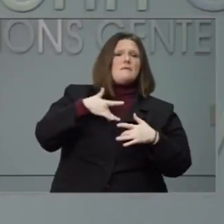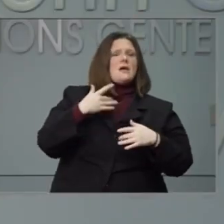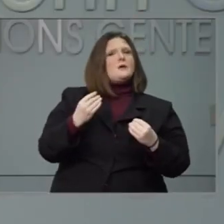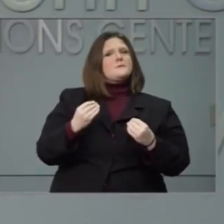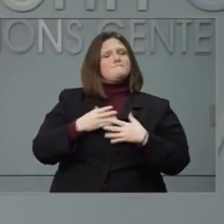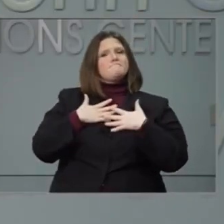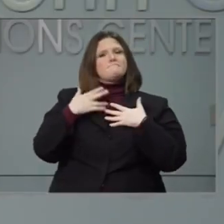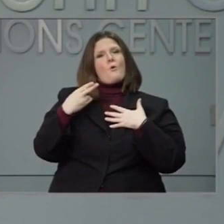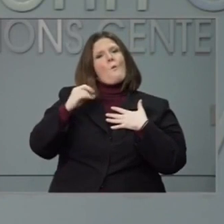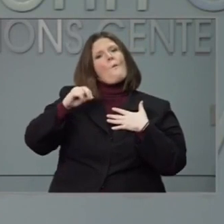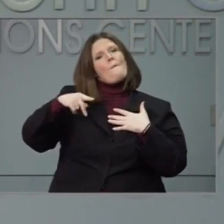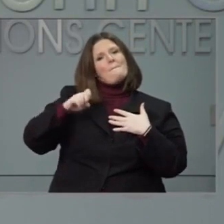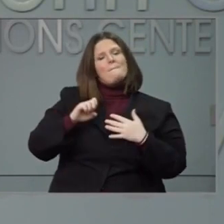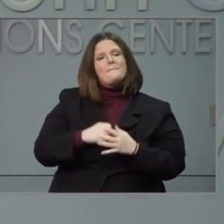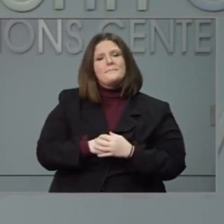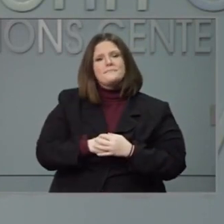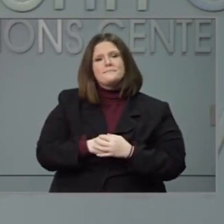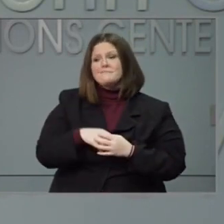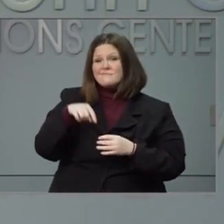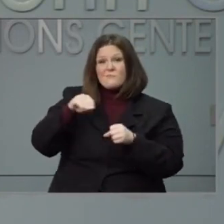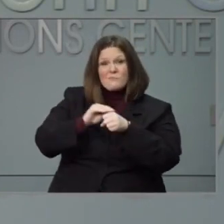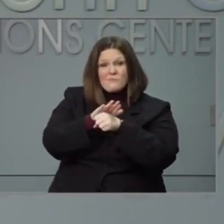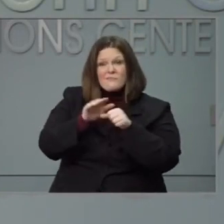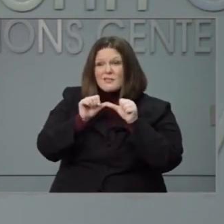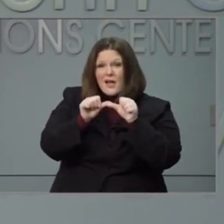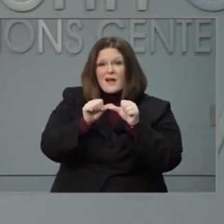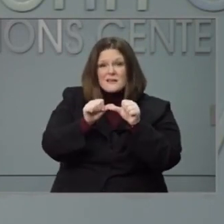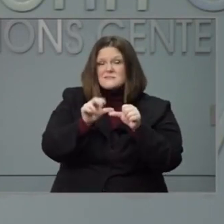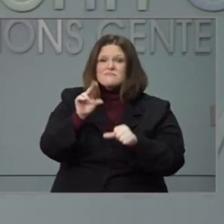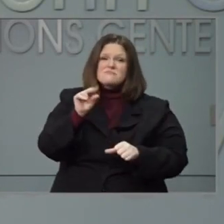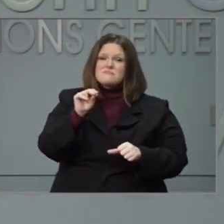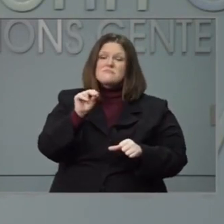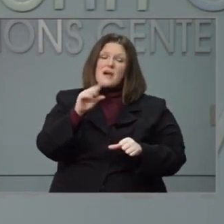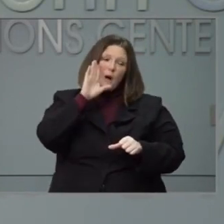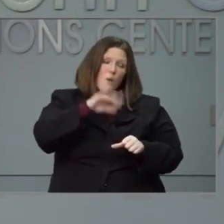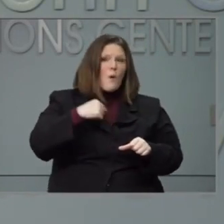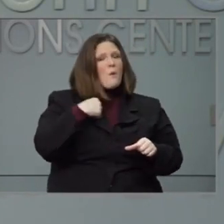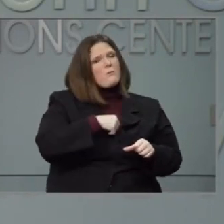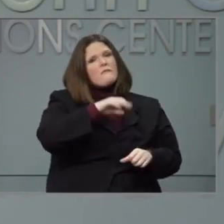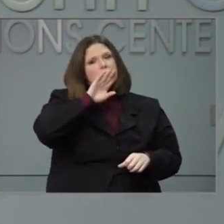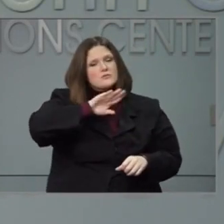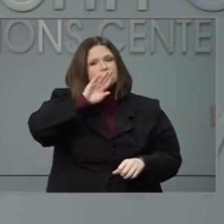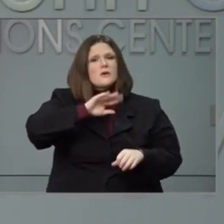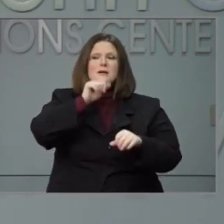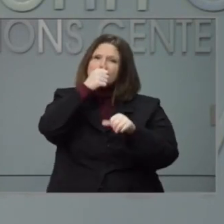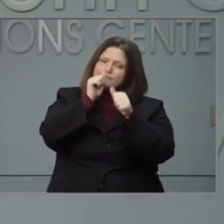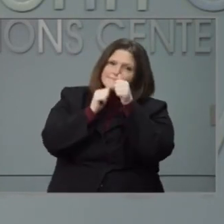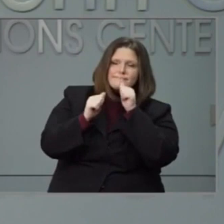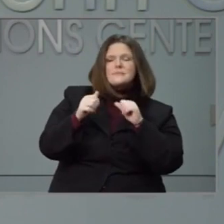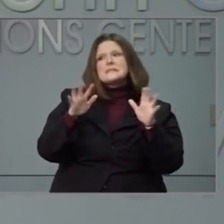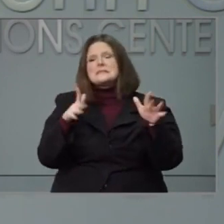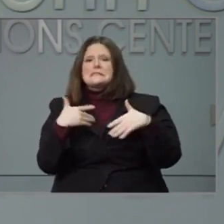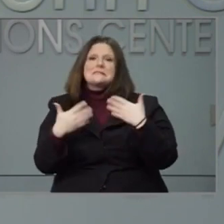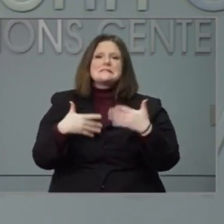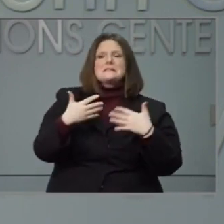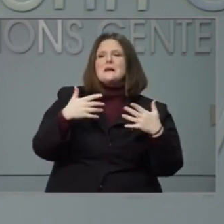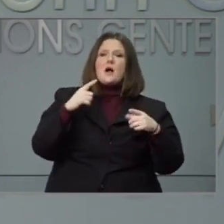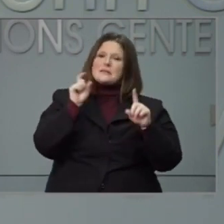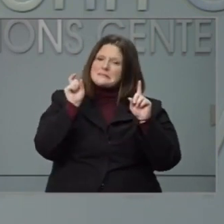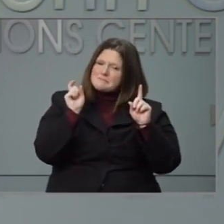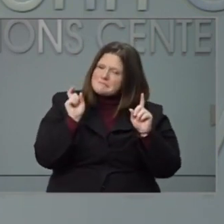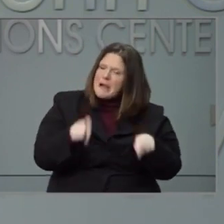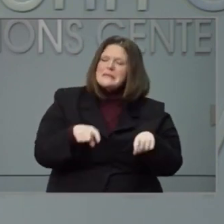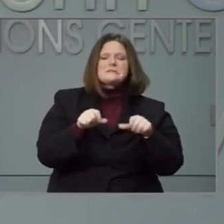As frustrating and painful as it is, we must keep fighting a little while longer. We don't want to let the